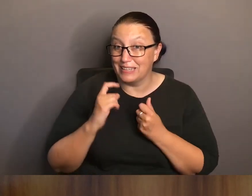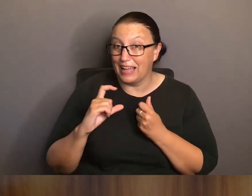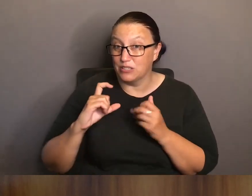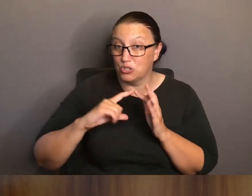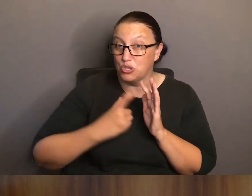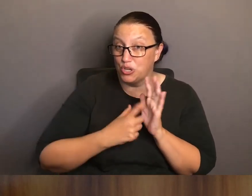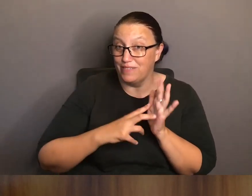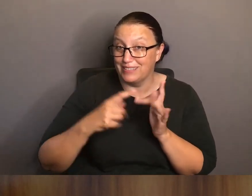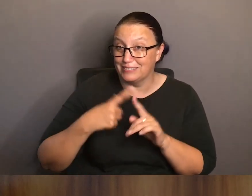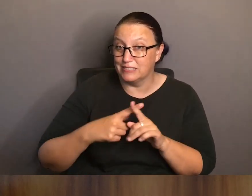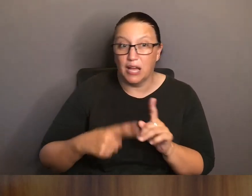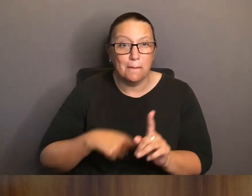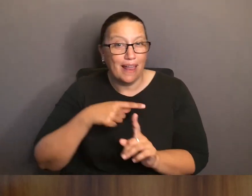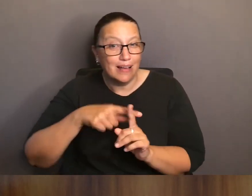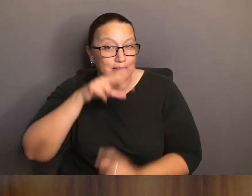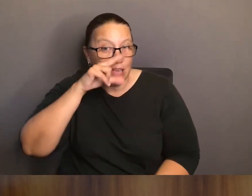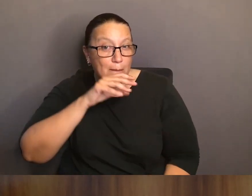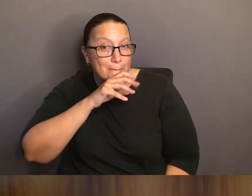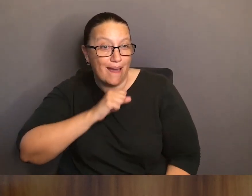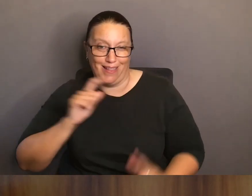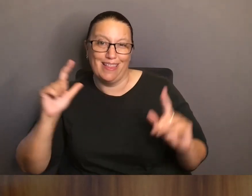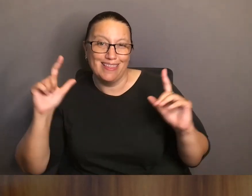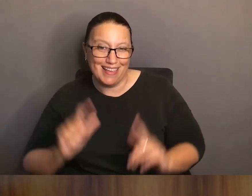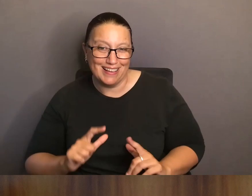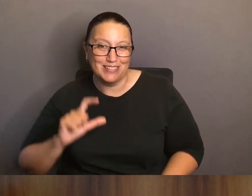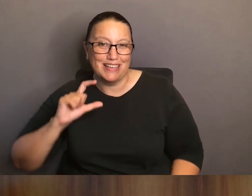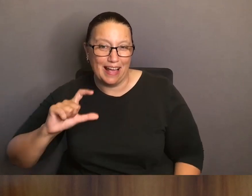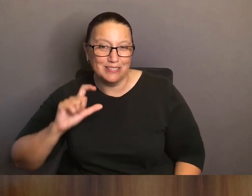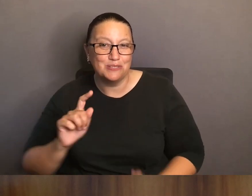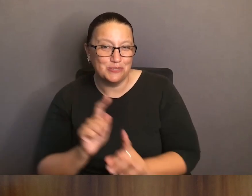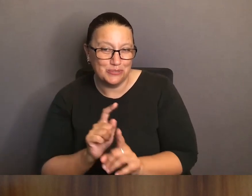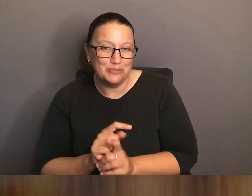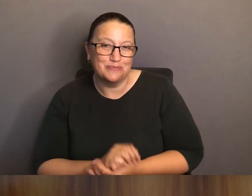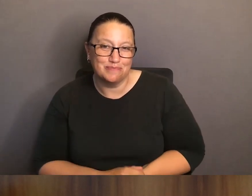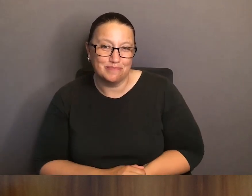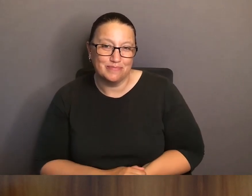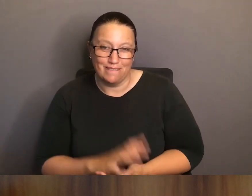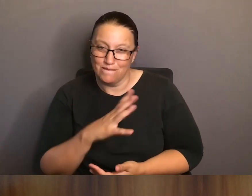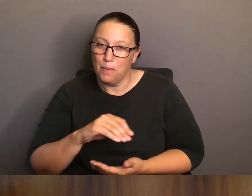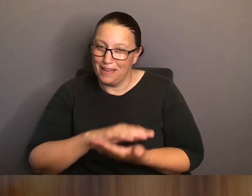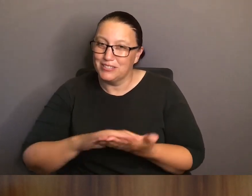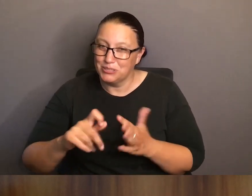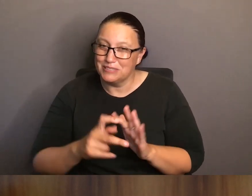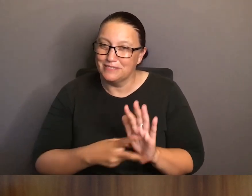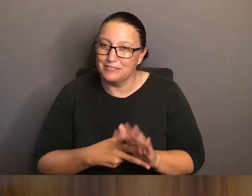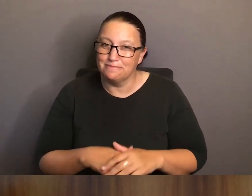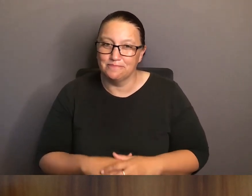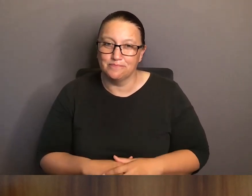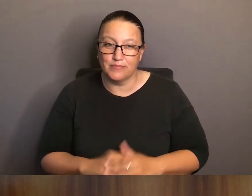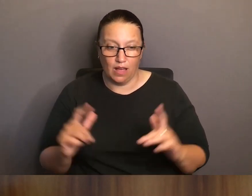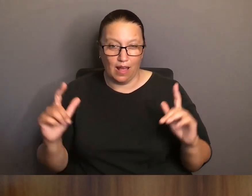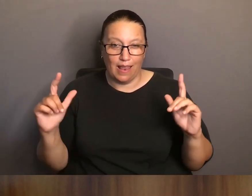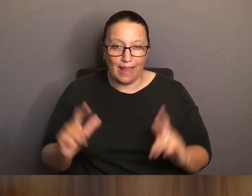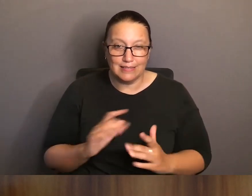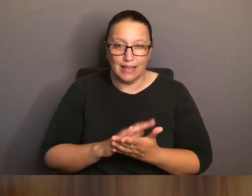in young males. Less HPV cases means less cervical cancer and less occurrence of other cancers caused